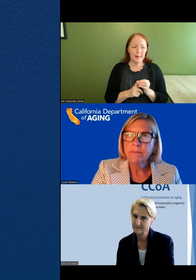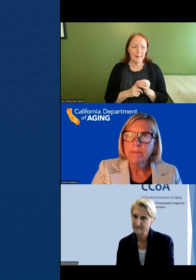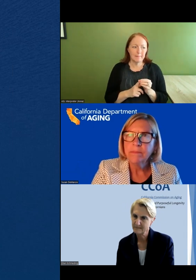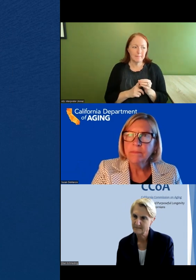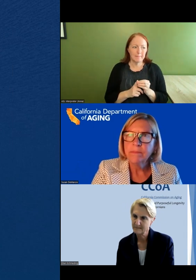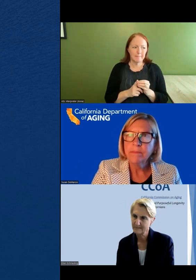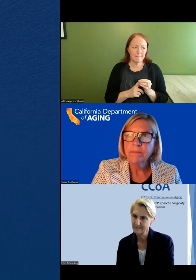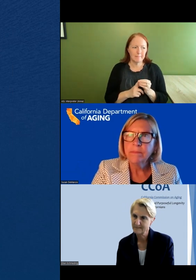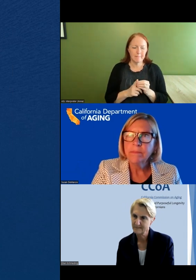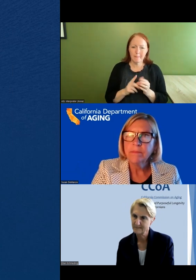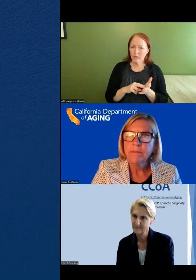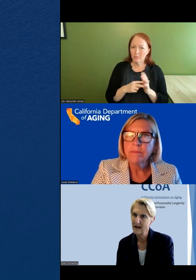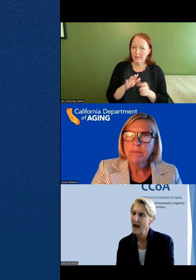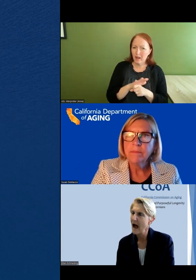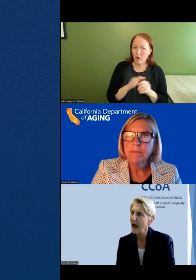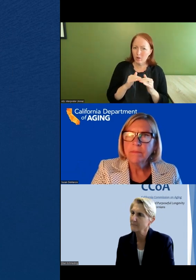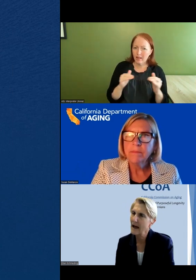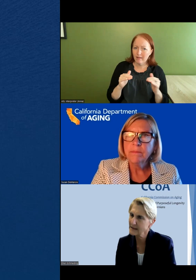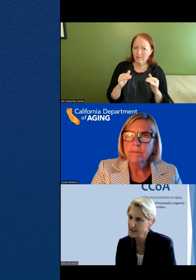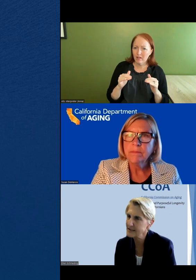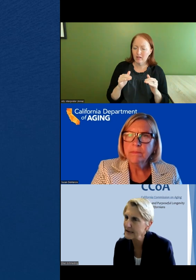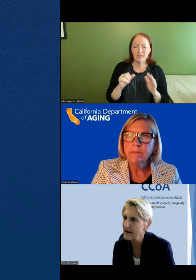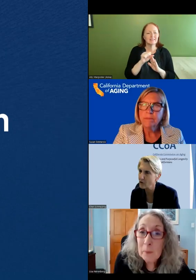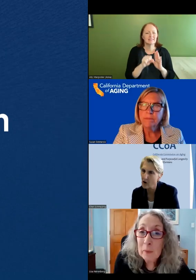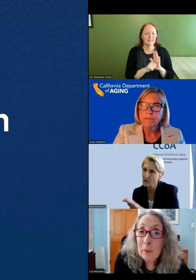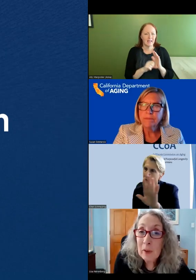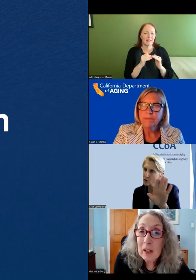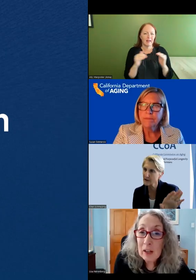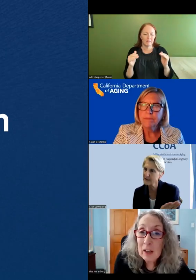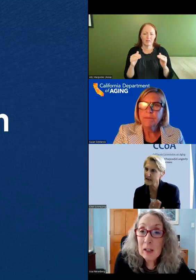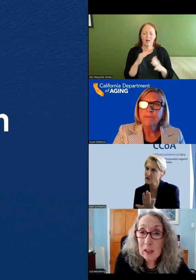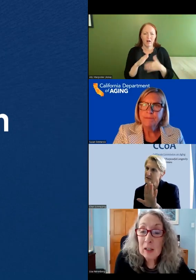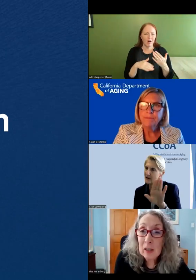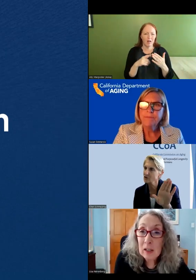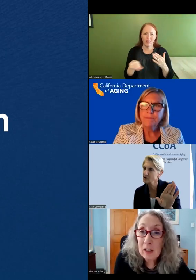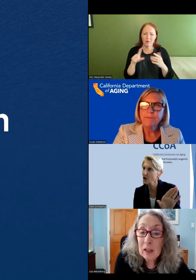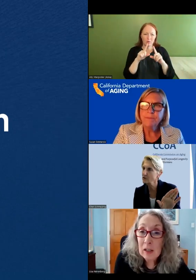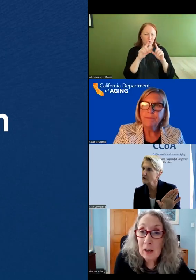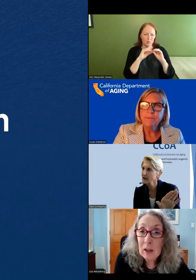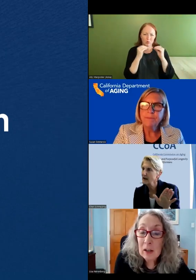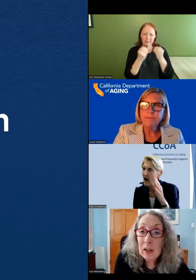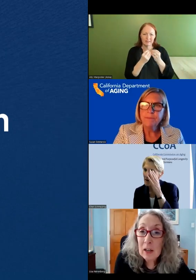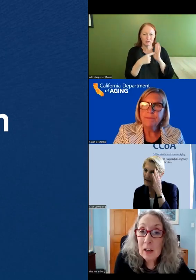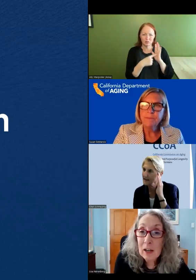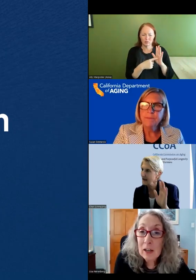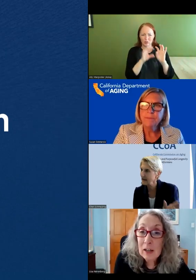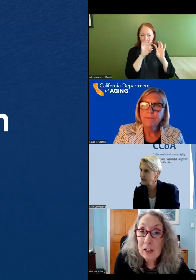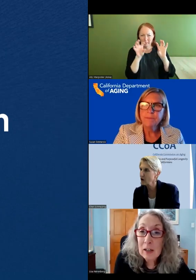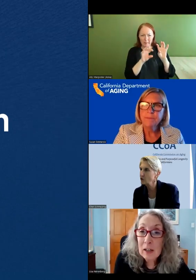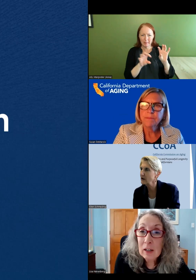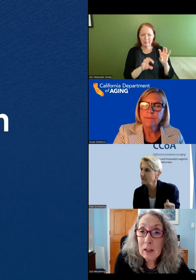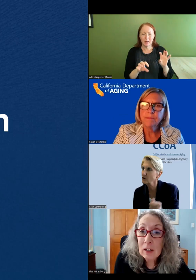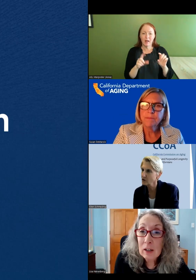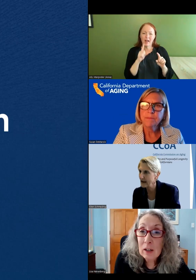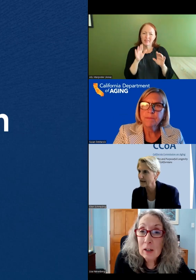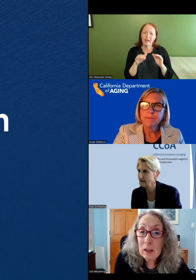Are you talking about at the local level, Ellen, or at the state level? At the state level, all those organizations that you showed, I'm thinking that at the